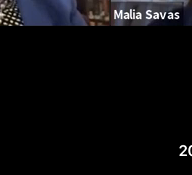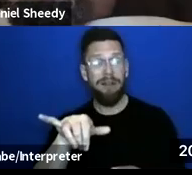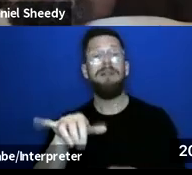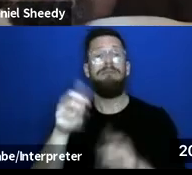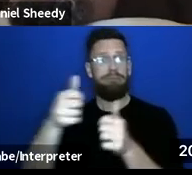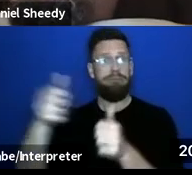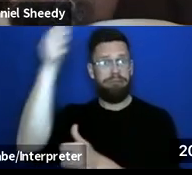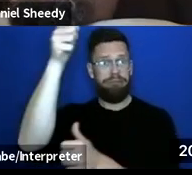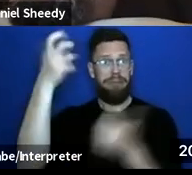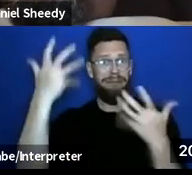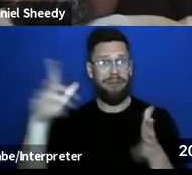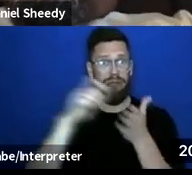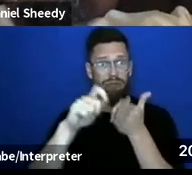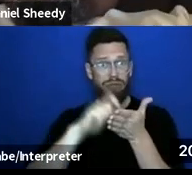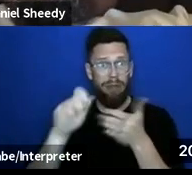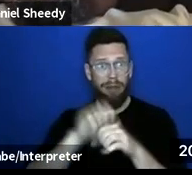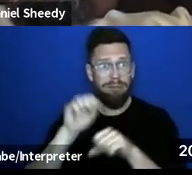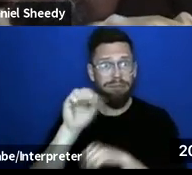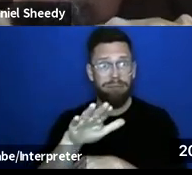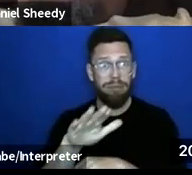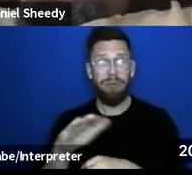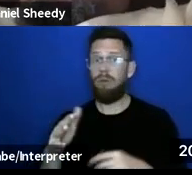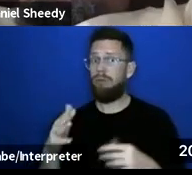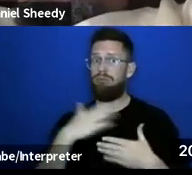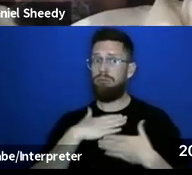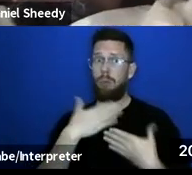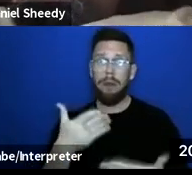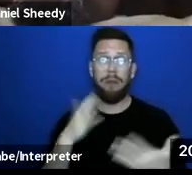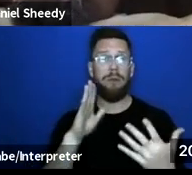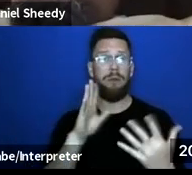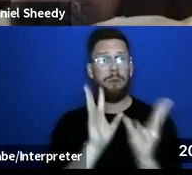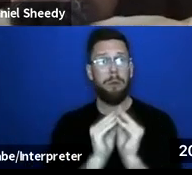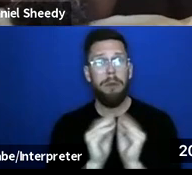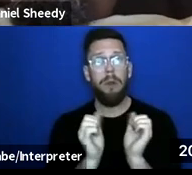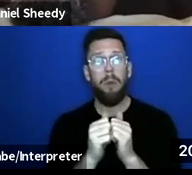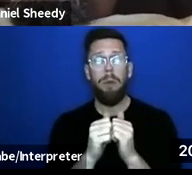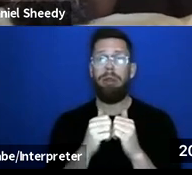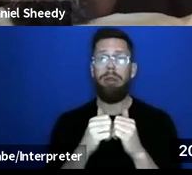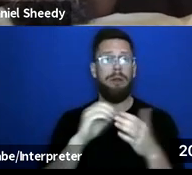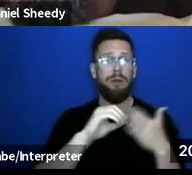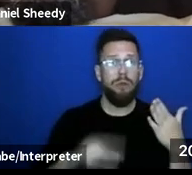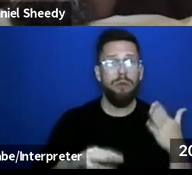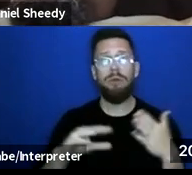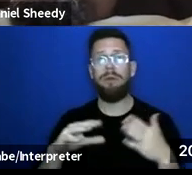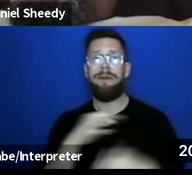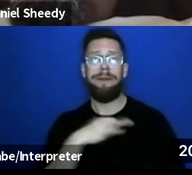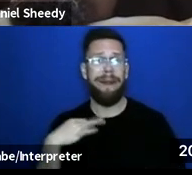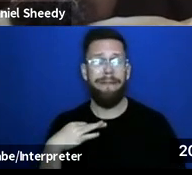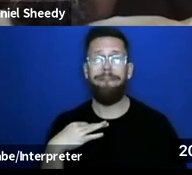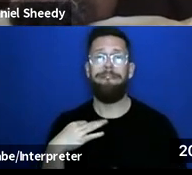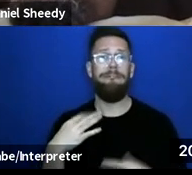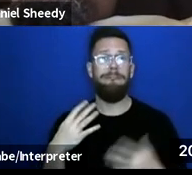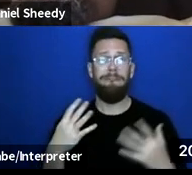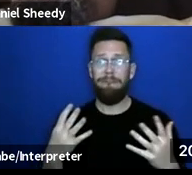willing to meet with building principals and students pertaining to it overwhelming people. I don't think I can just continue to blanket